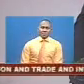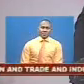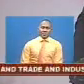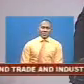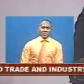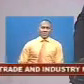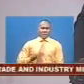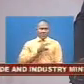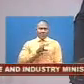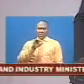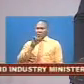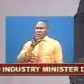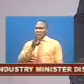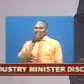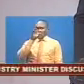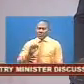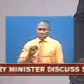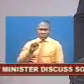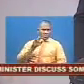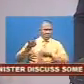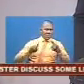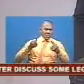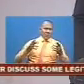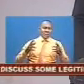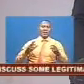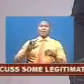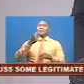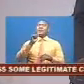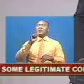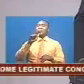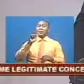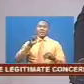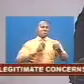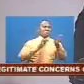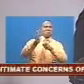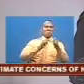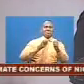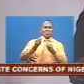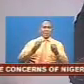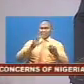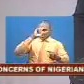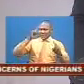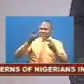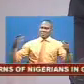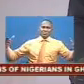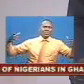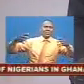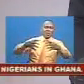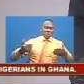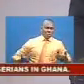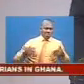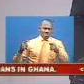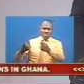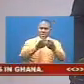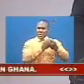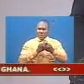where citizens of Atiwa and its surrounding communities have held a football gala competition aimed at bringing the youth together to